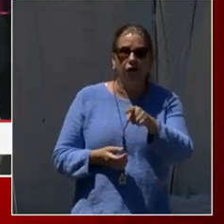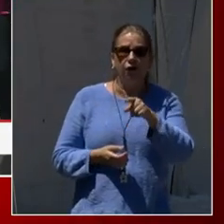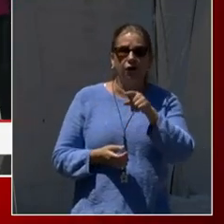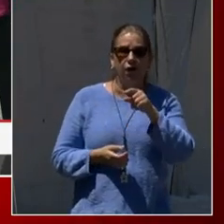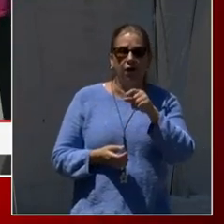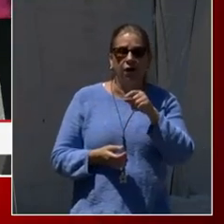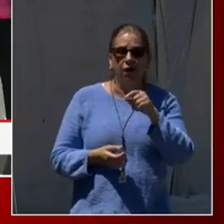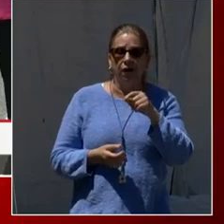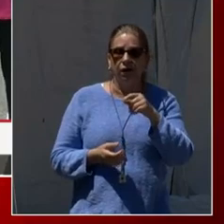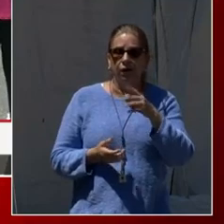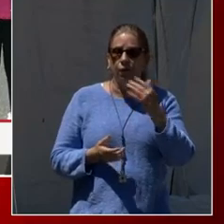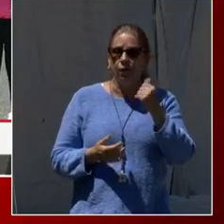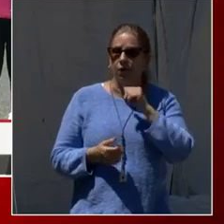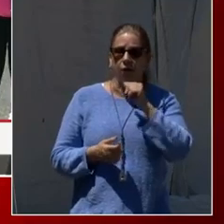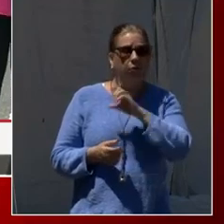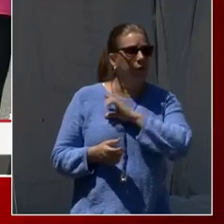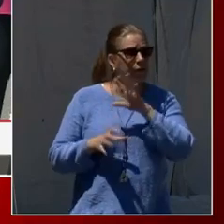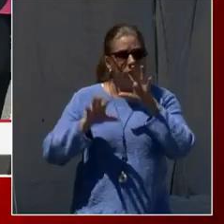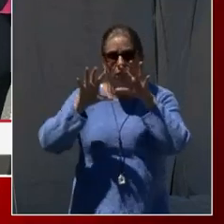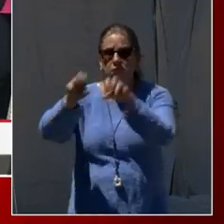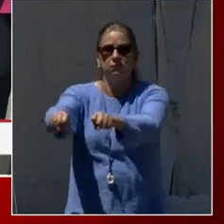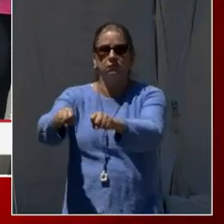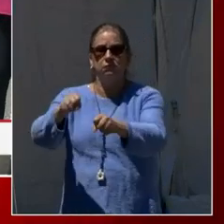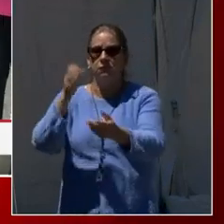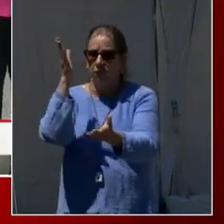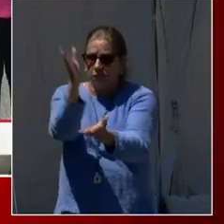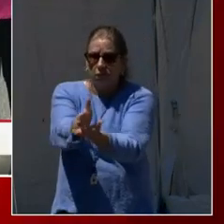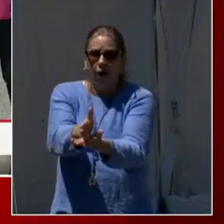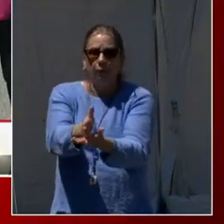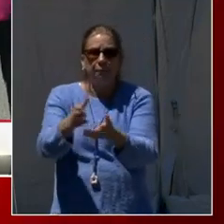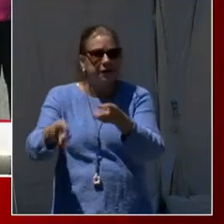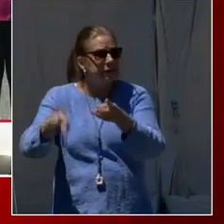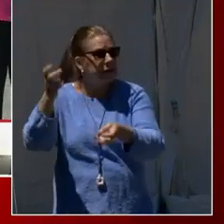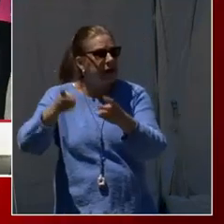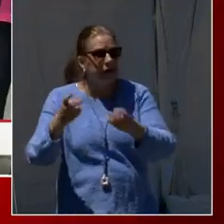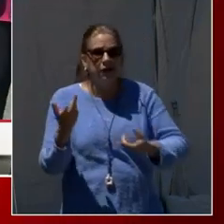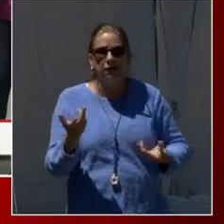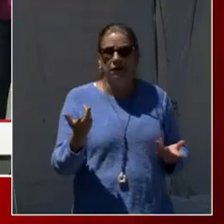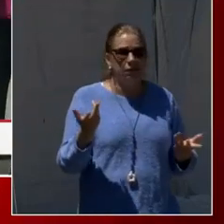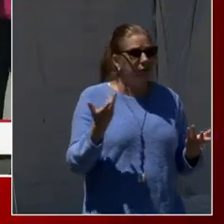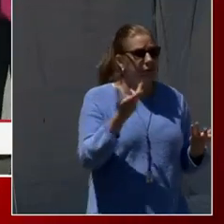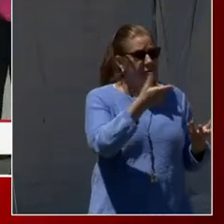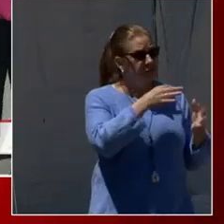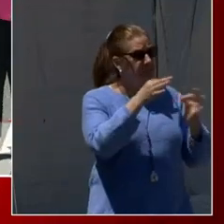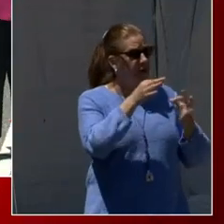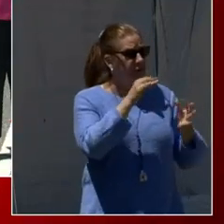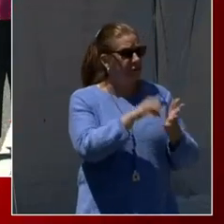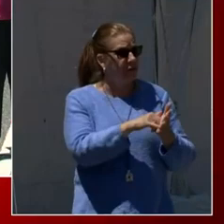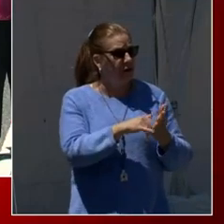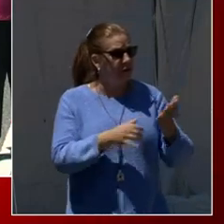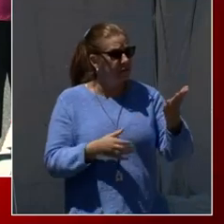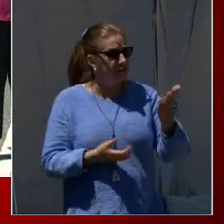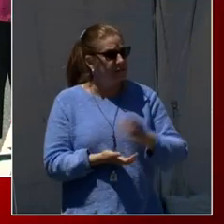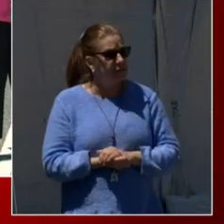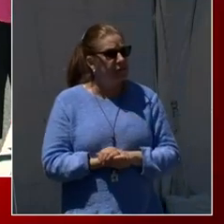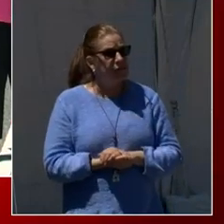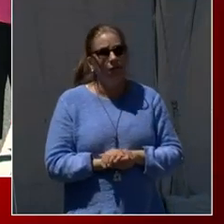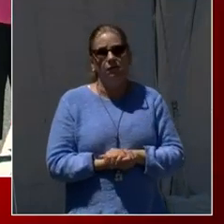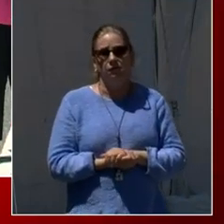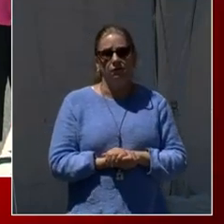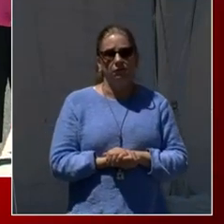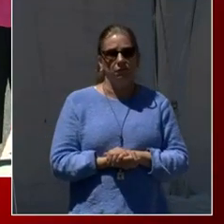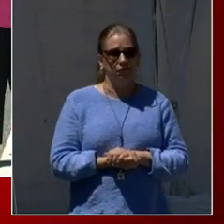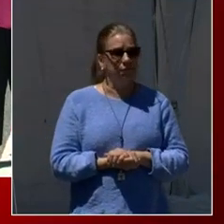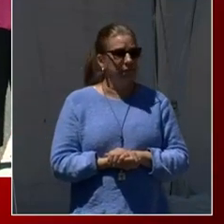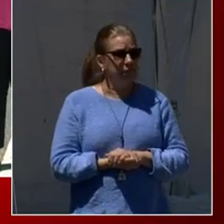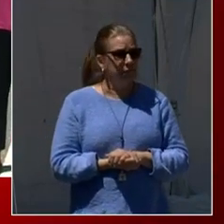what the policing reason for why you might not want to intervene during a looting in progress?